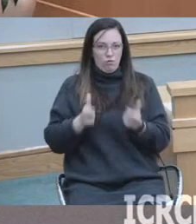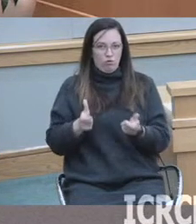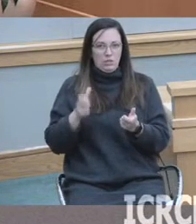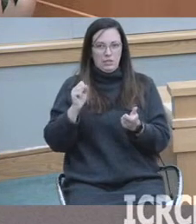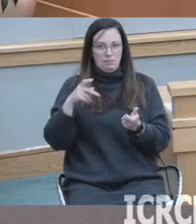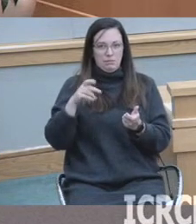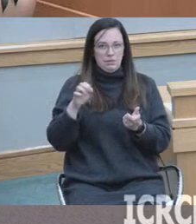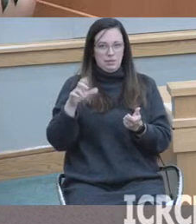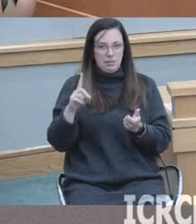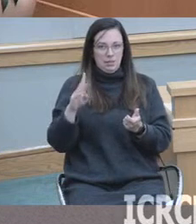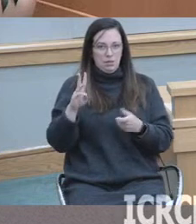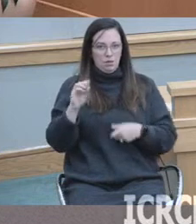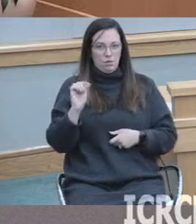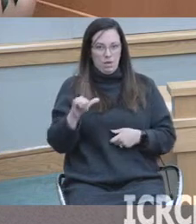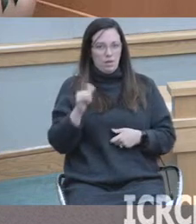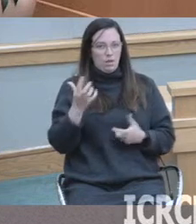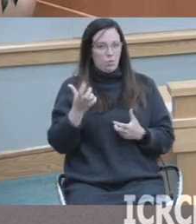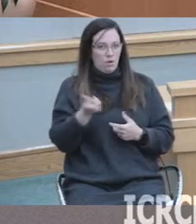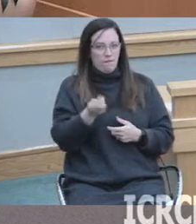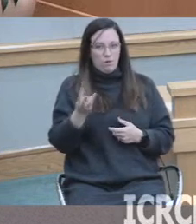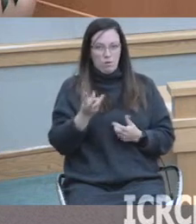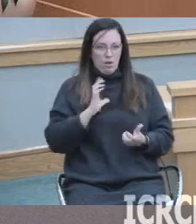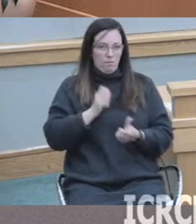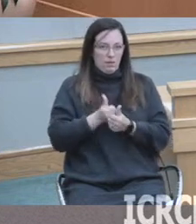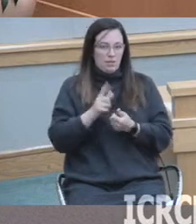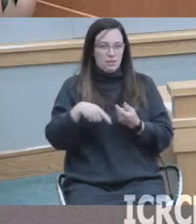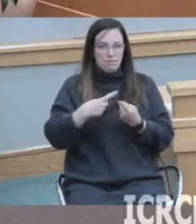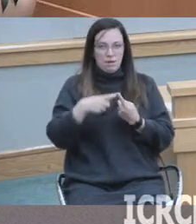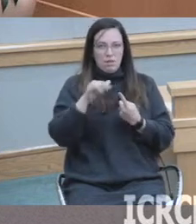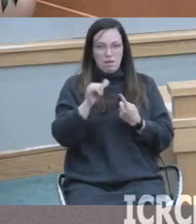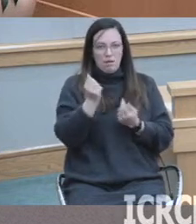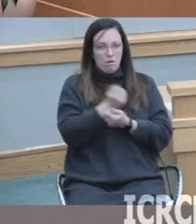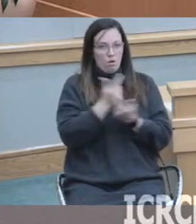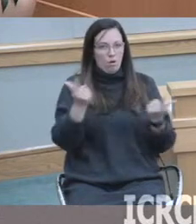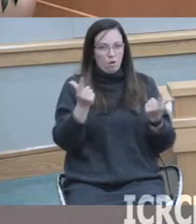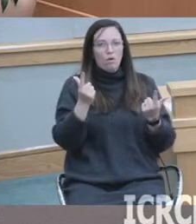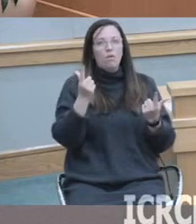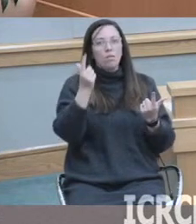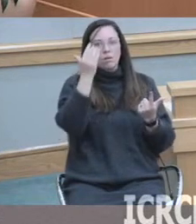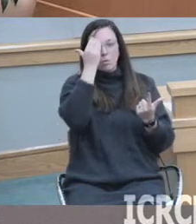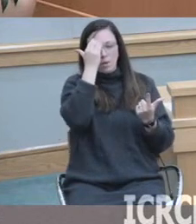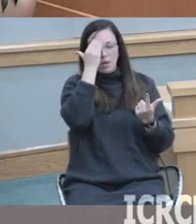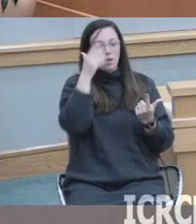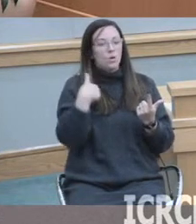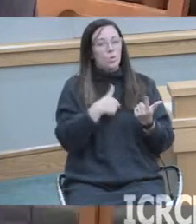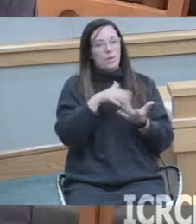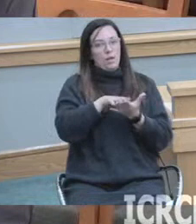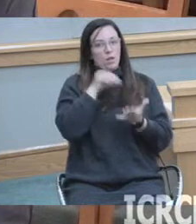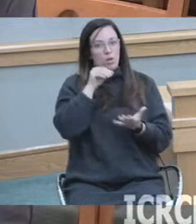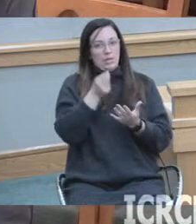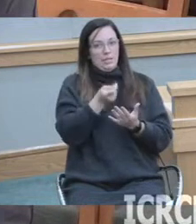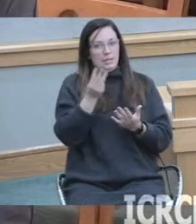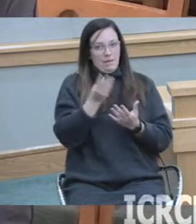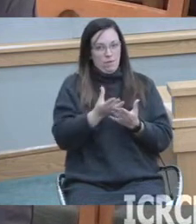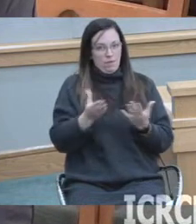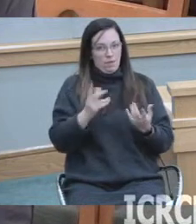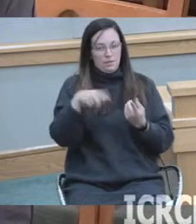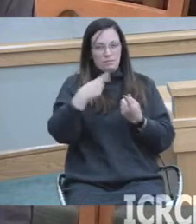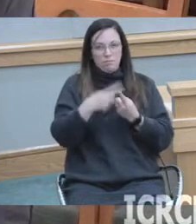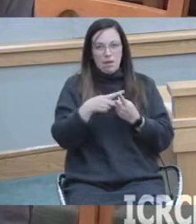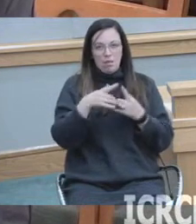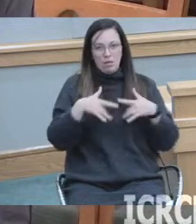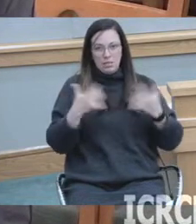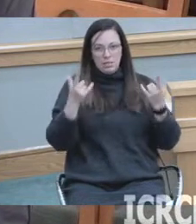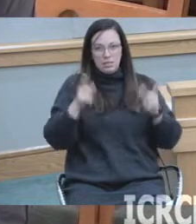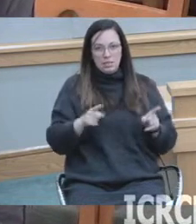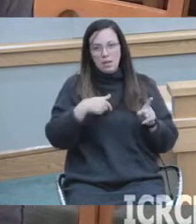updates on that so everybody was aware. We learned several things about the incident that I think are appropriate